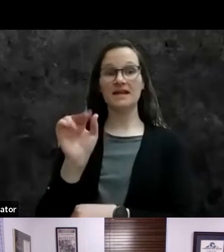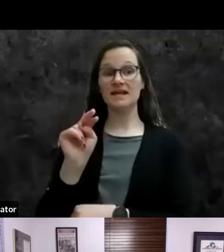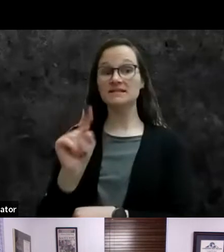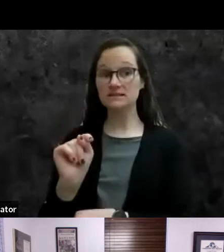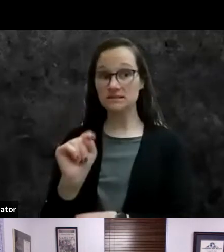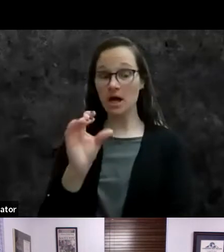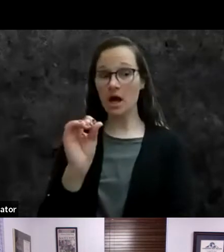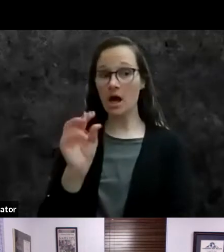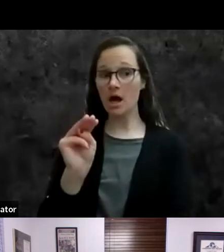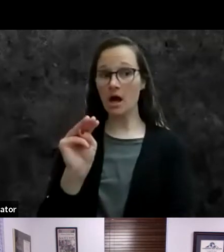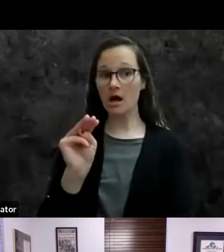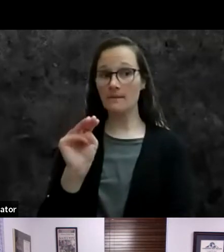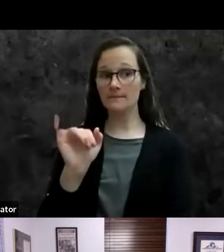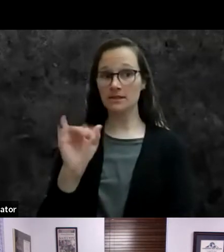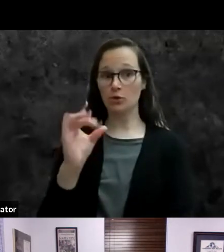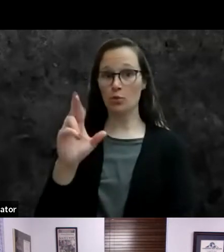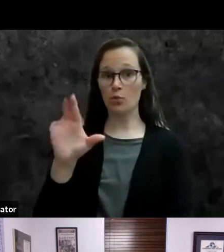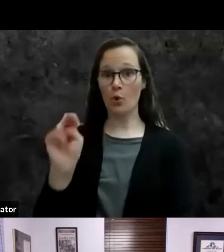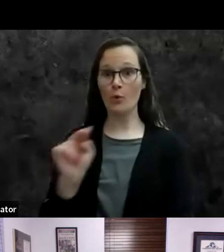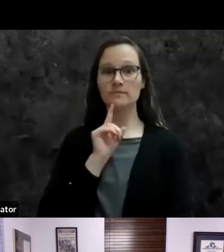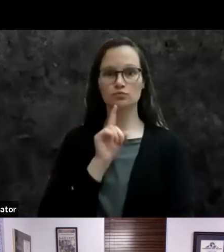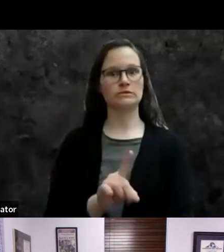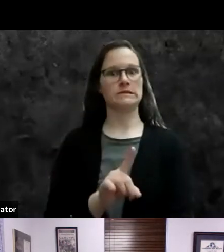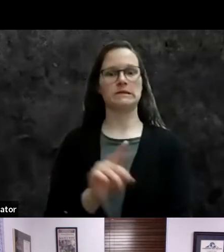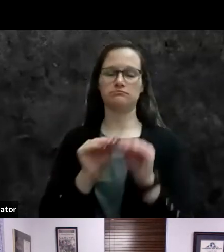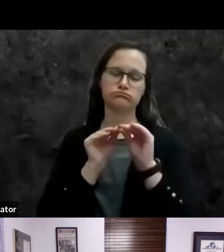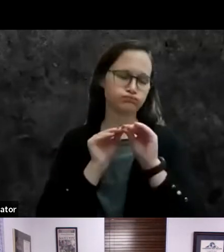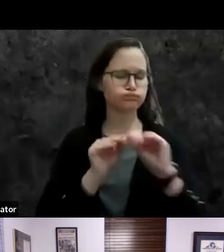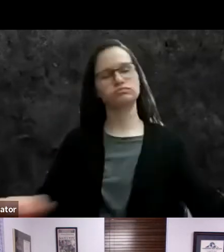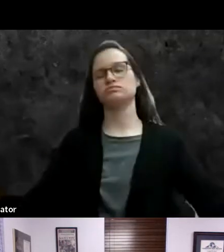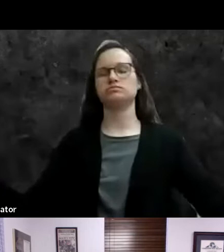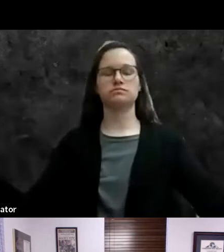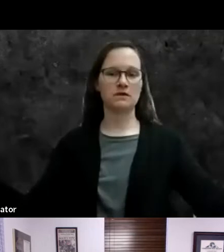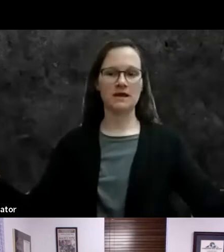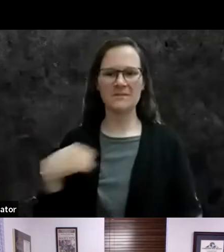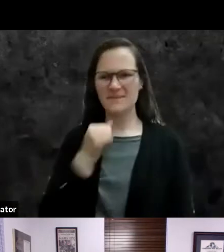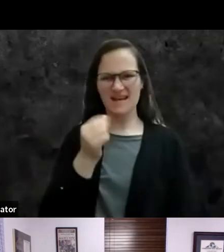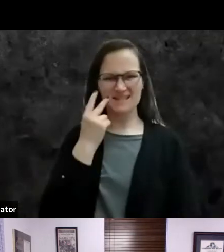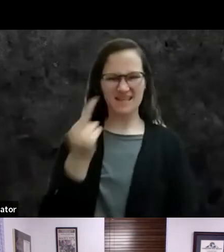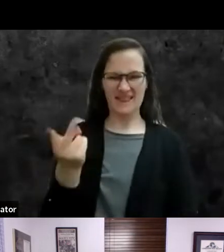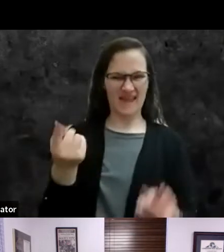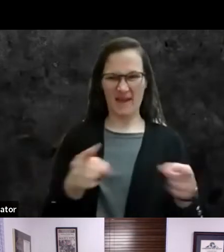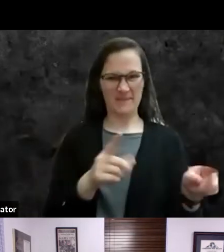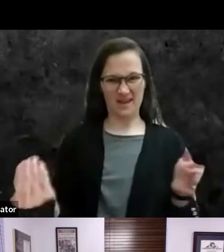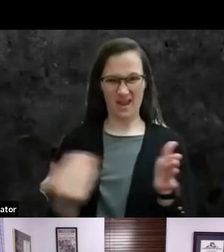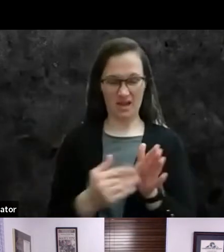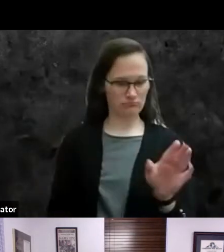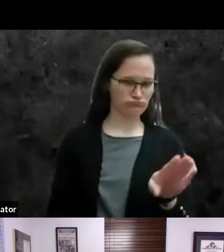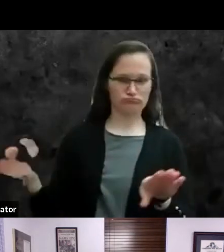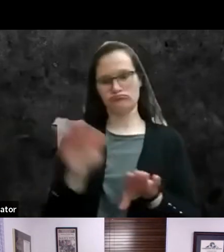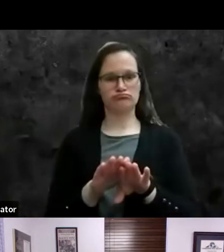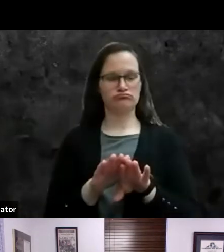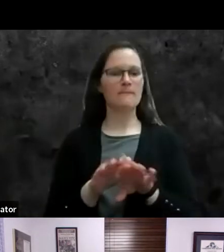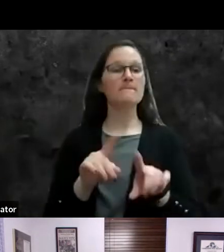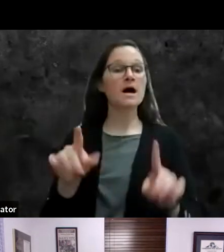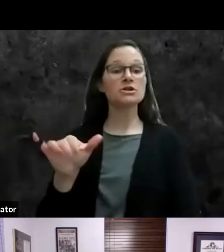very transmissible, but I'm not foreseeing that possibility. Having said that, Jon Webster just